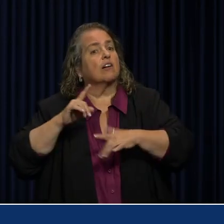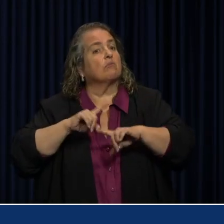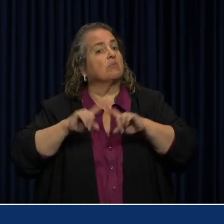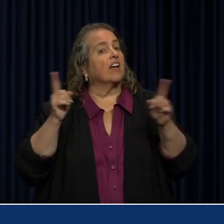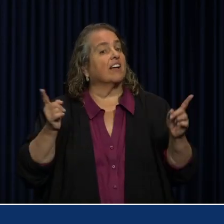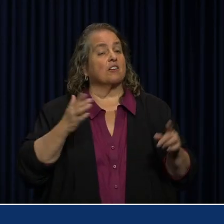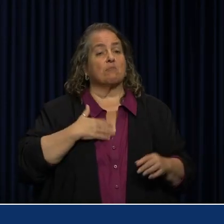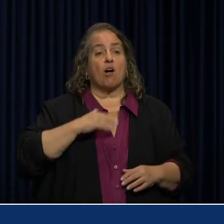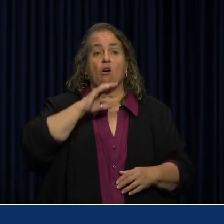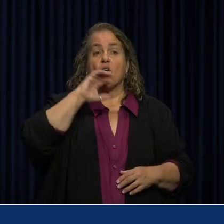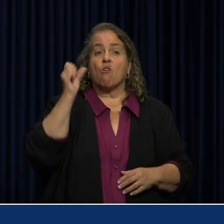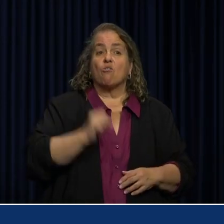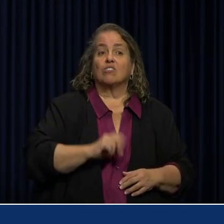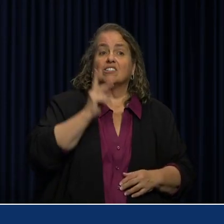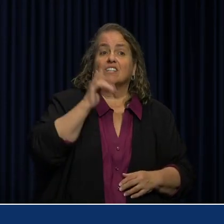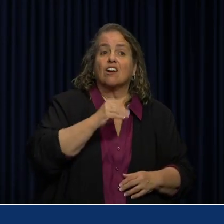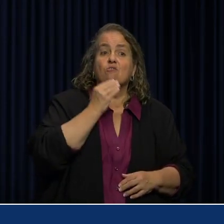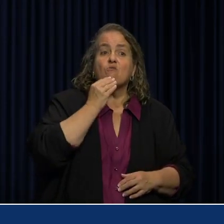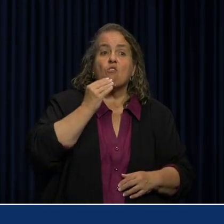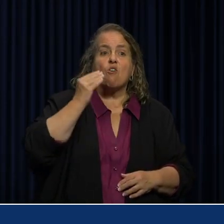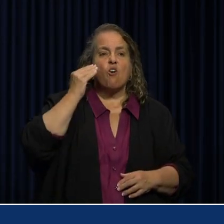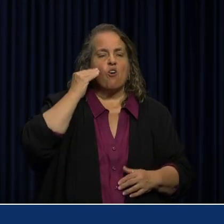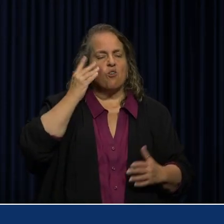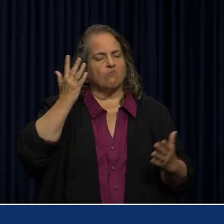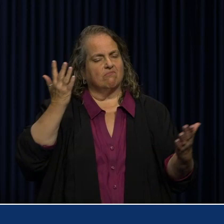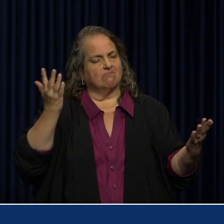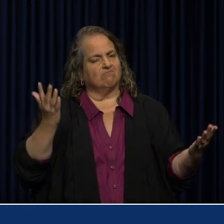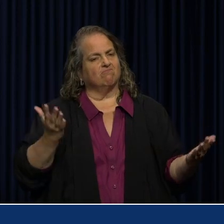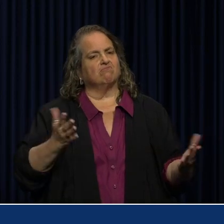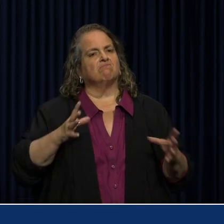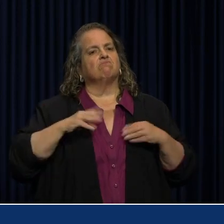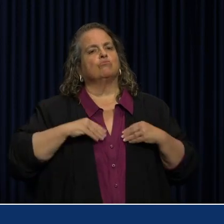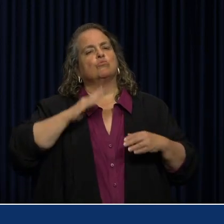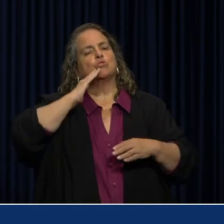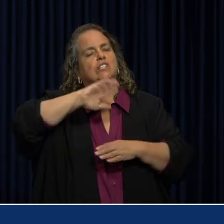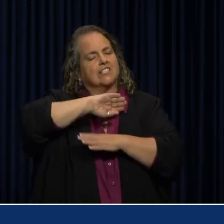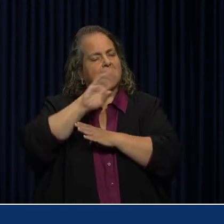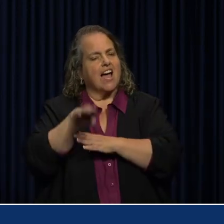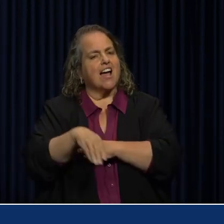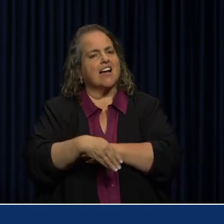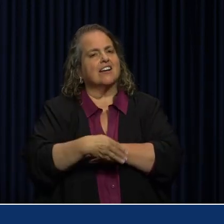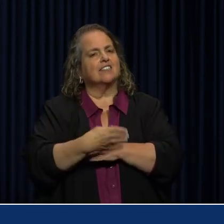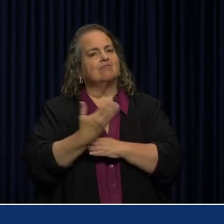old Kentucky home, good night.